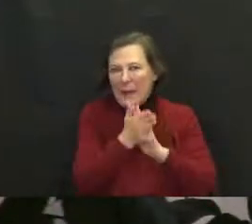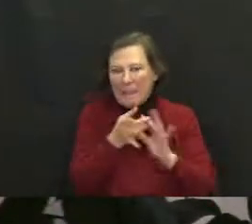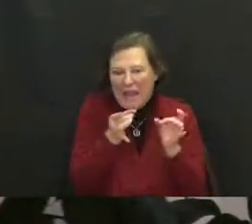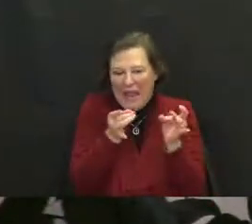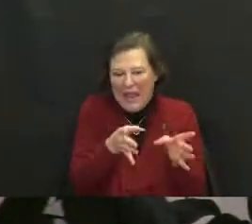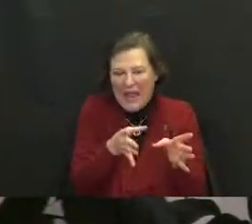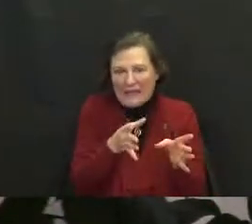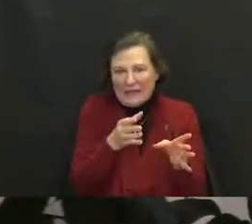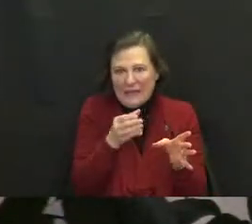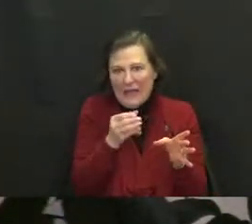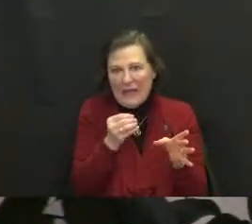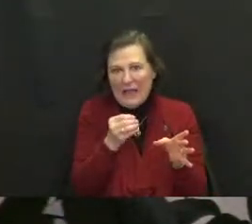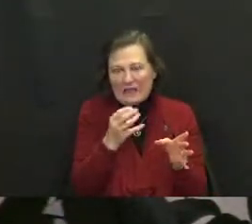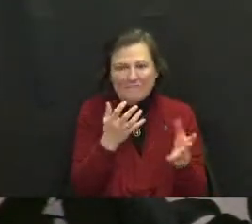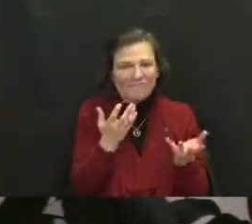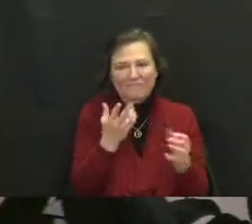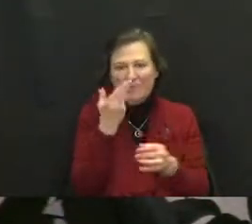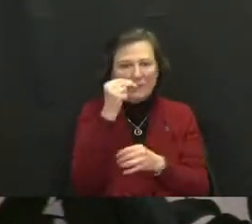and hostility,